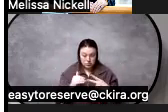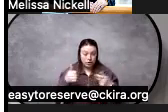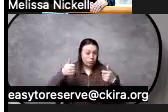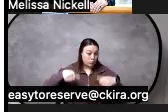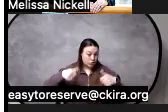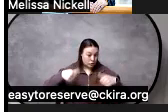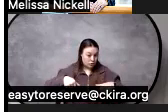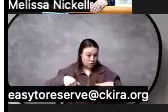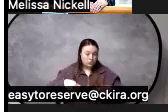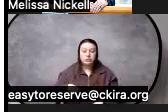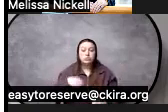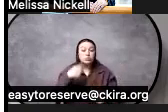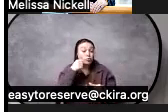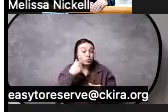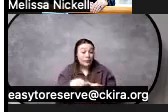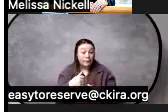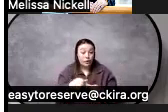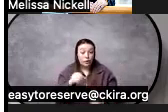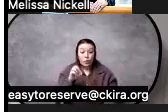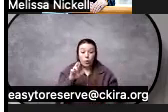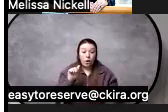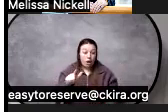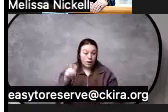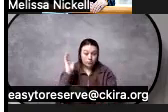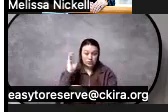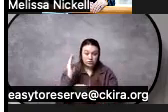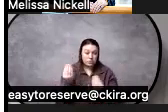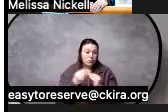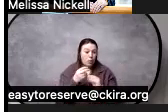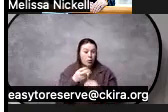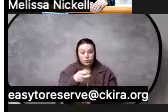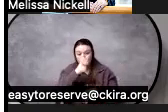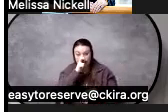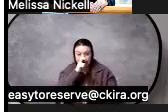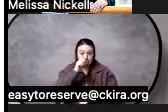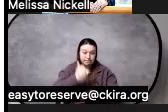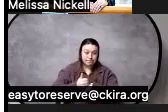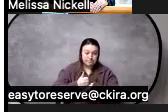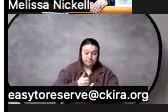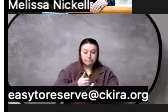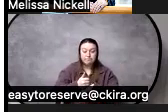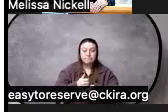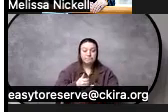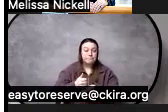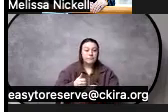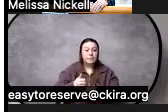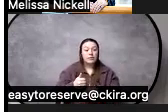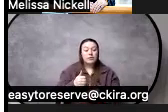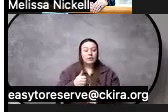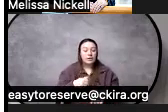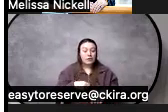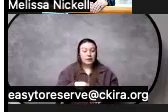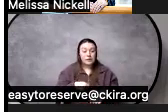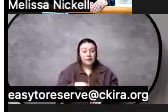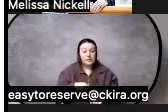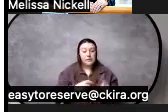the oral presentations, they're rigid, they're in a linear delivery format. You also are going to give a lot of